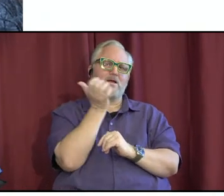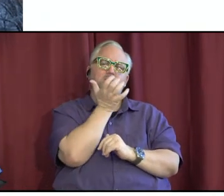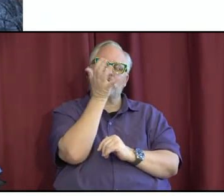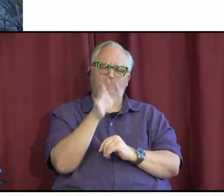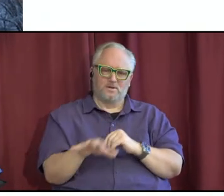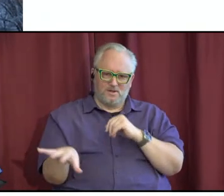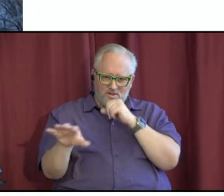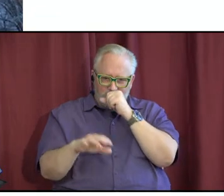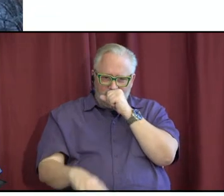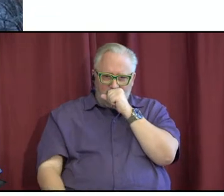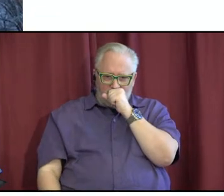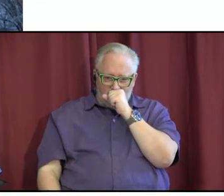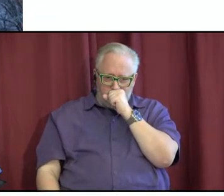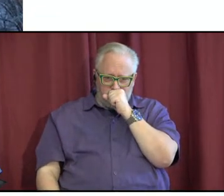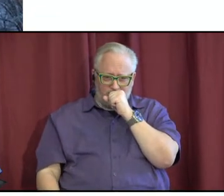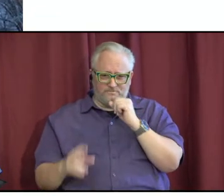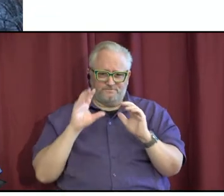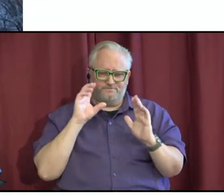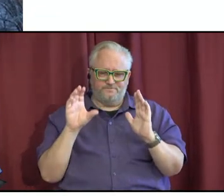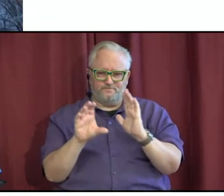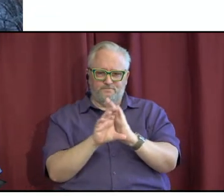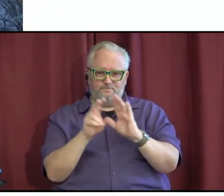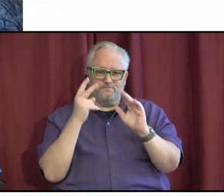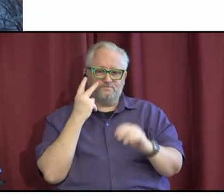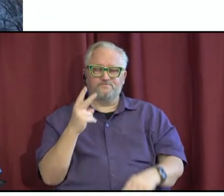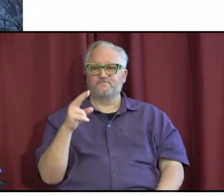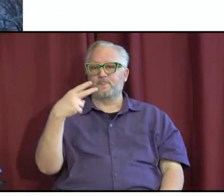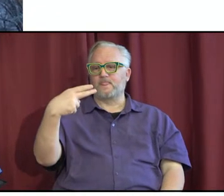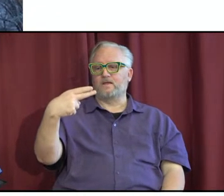And in this picture, you can see a hemlock tree